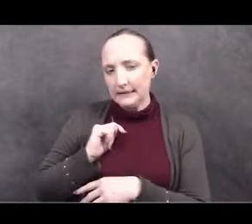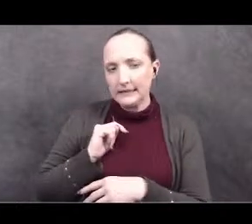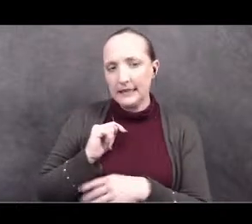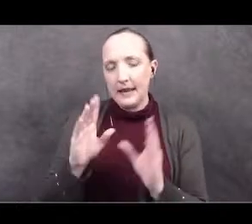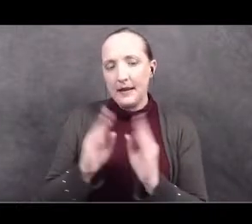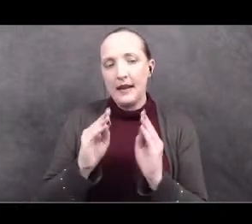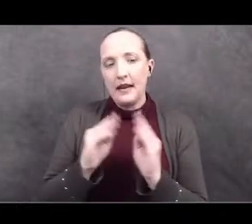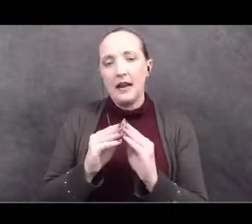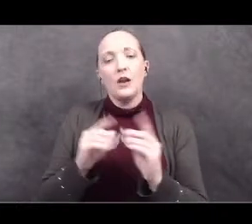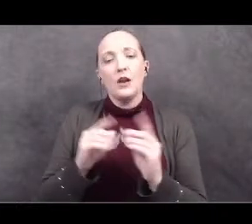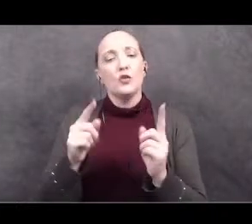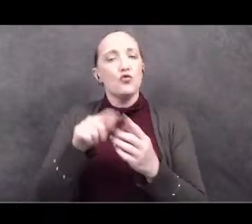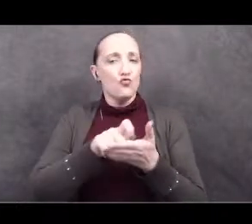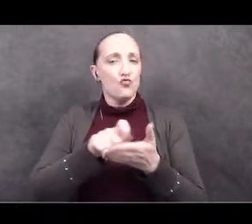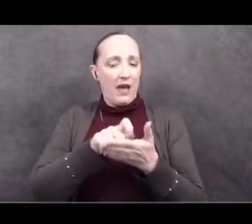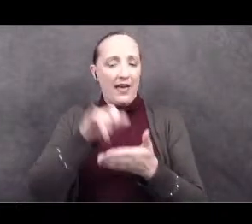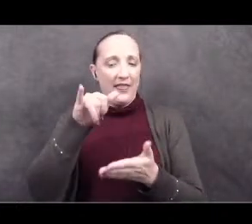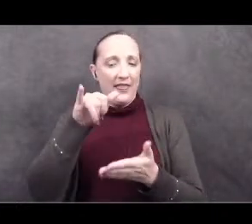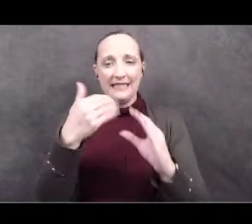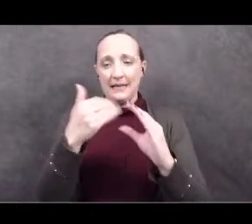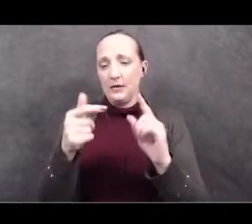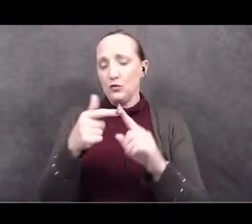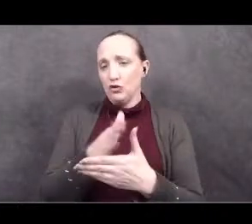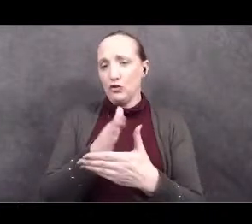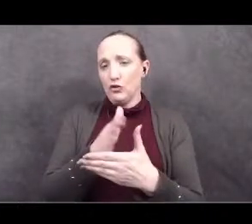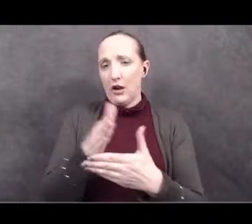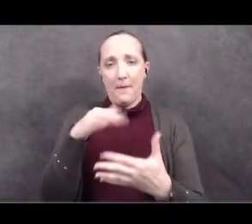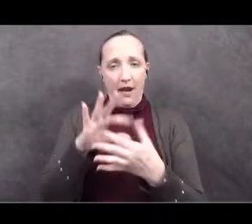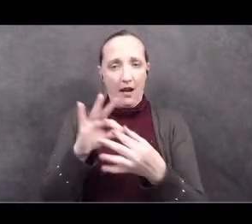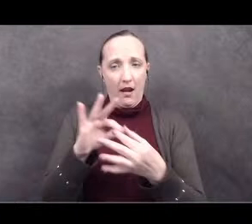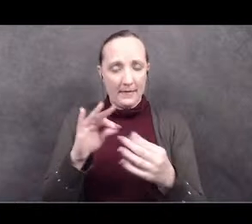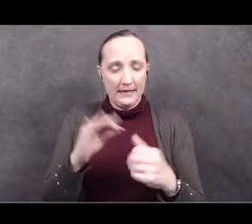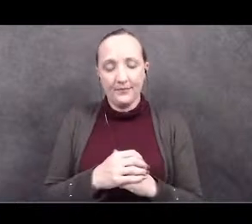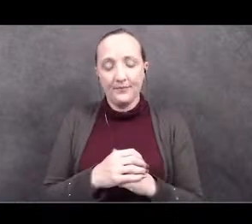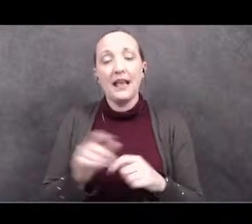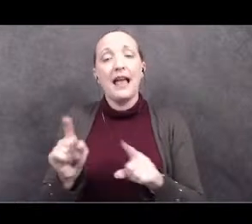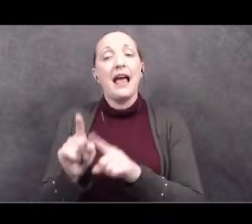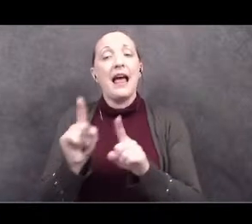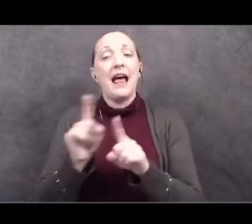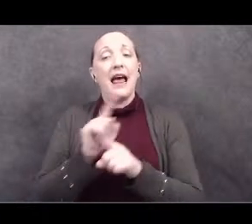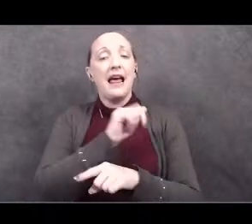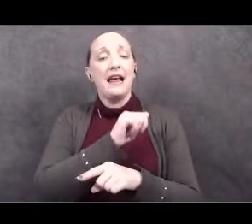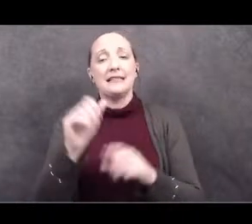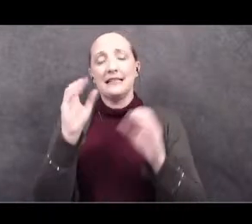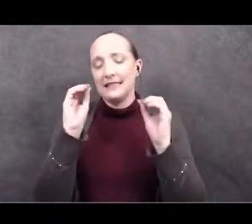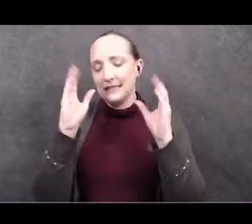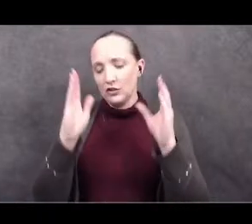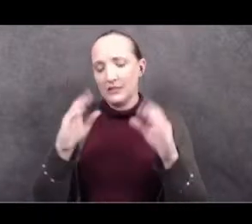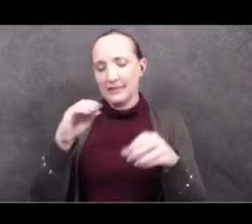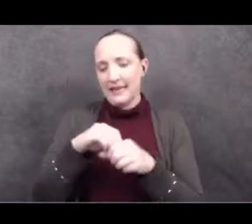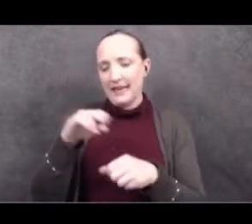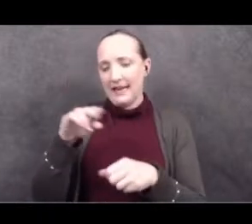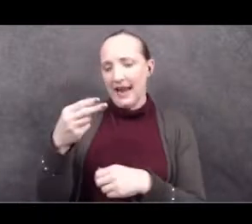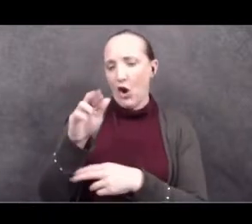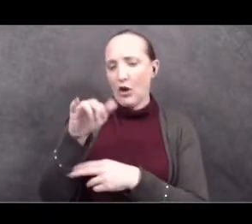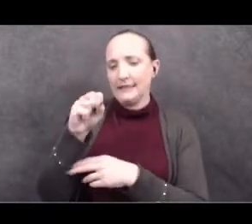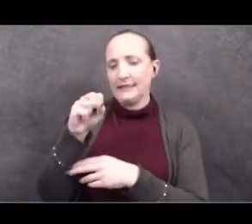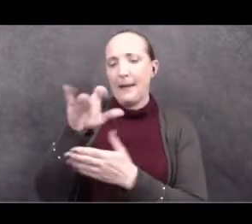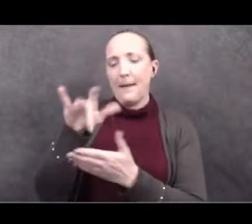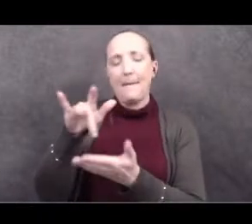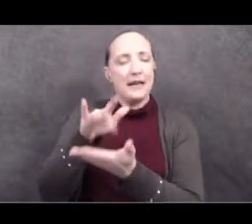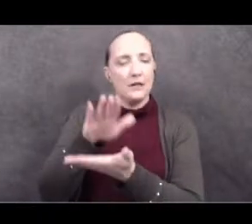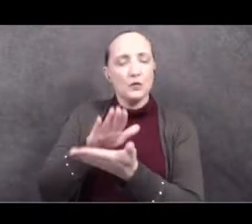email to share my comment my comment is as follows as a teacher at Ruth Harris Middle School I am deeply supportive and happy that